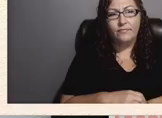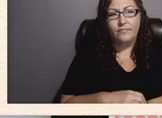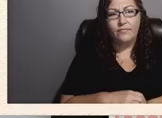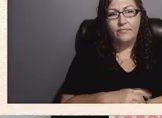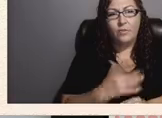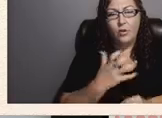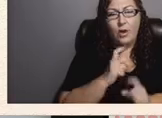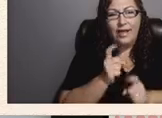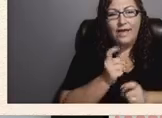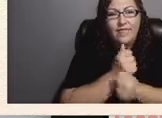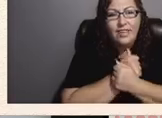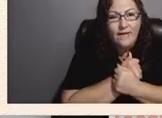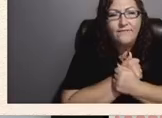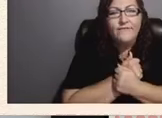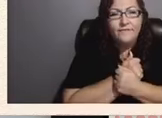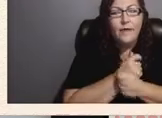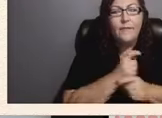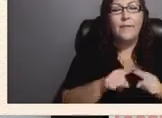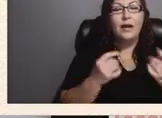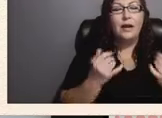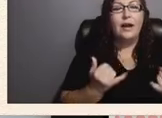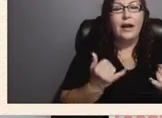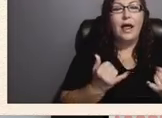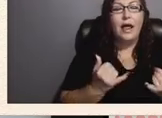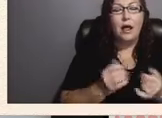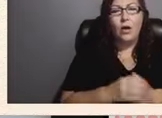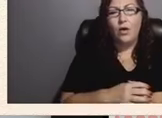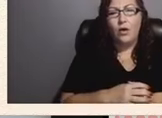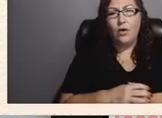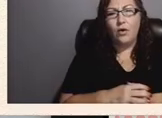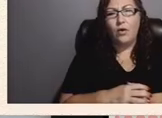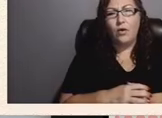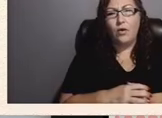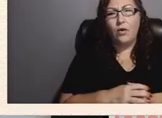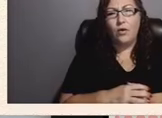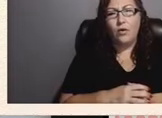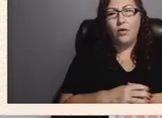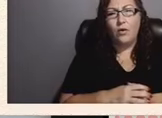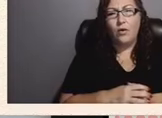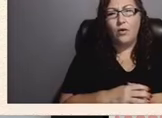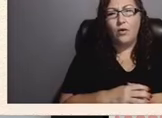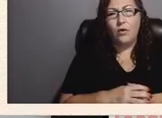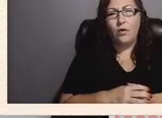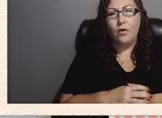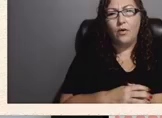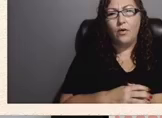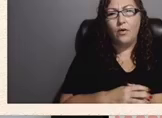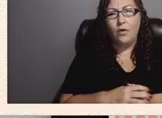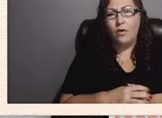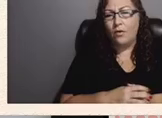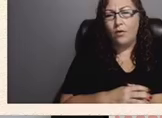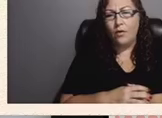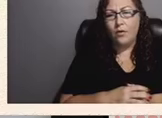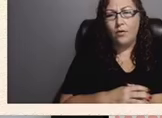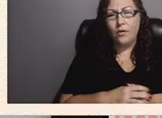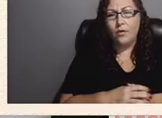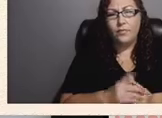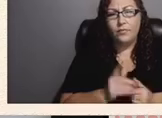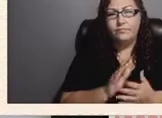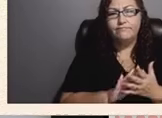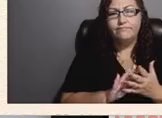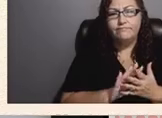Mm-hmm. But now they have with loopholes to make a float.